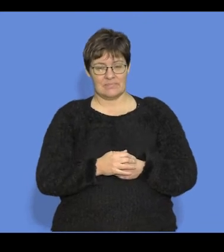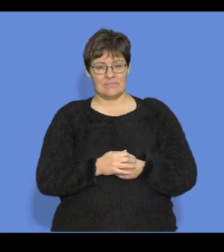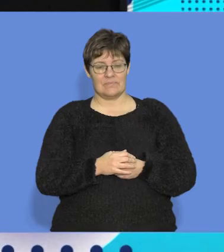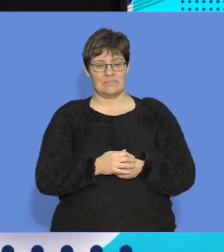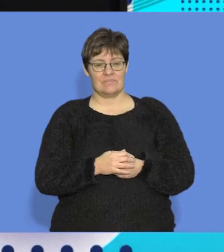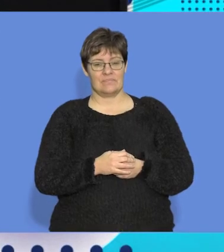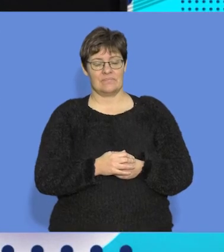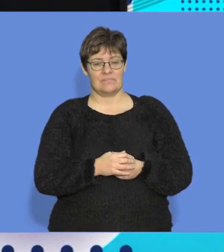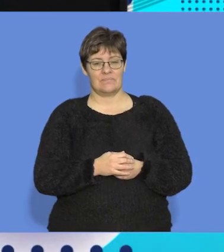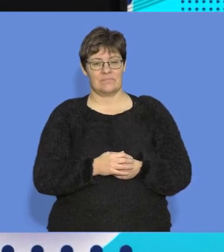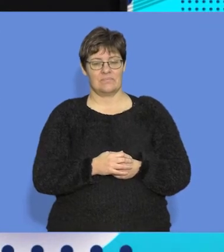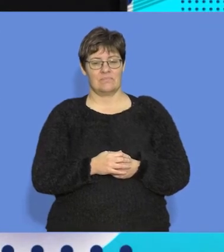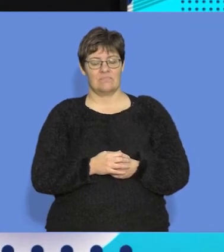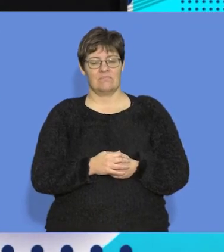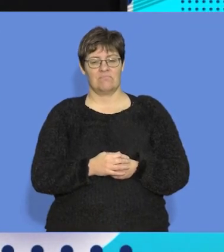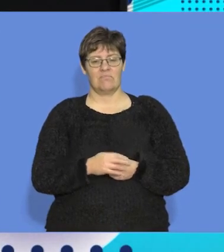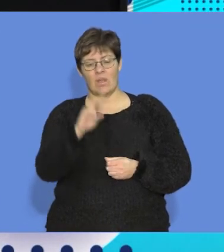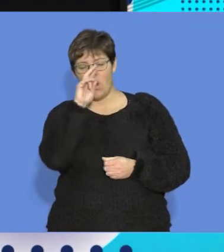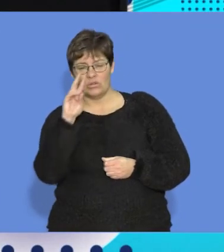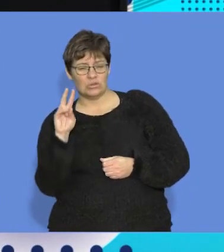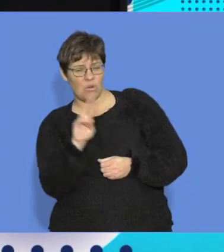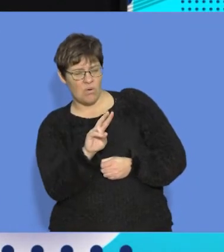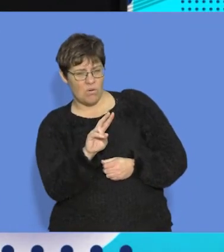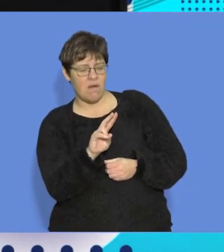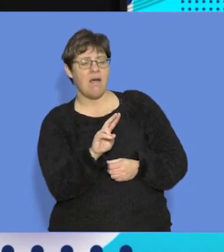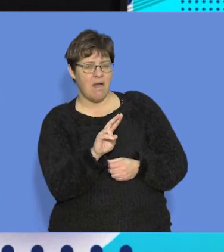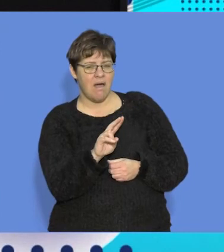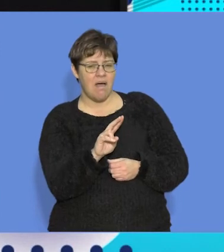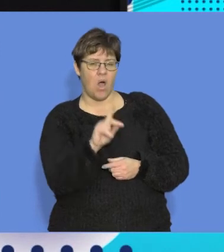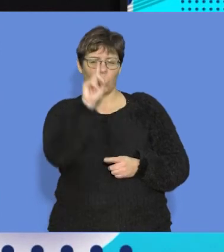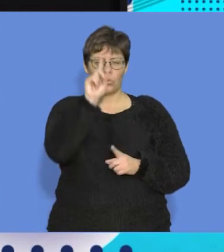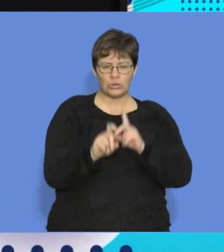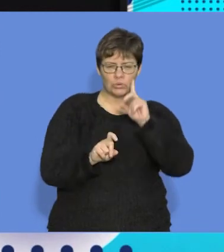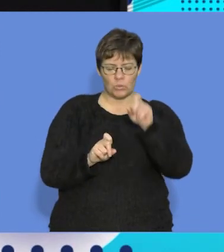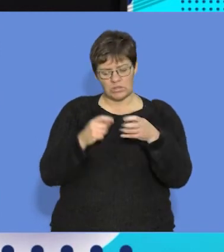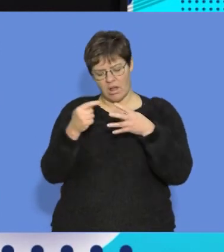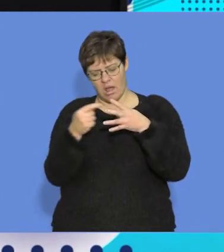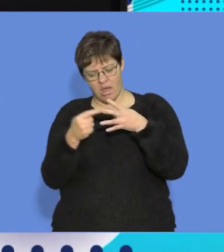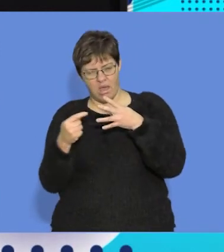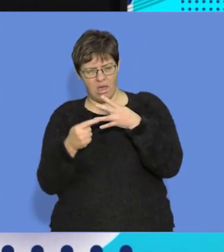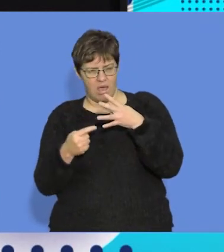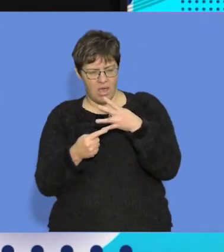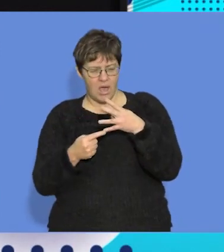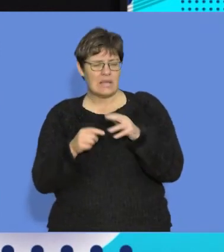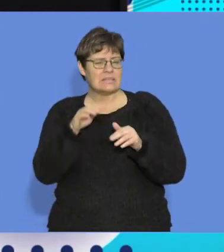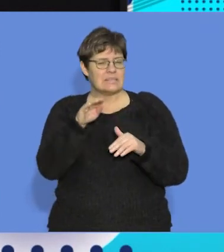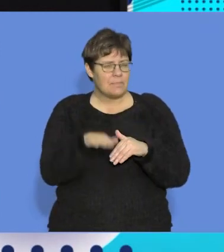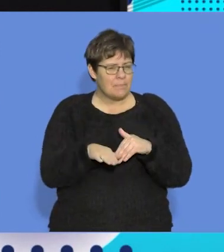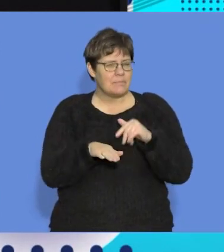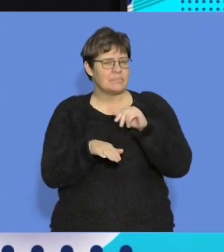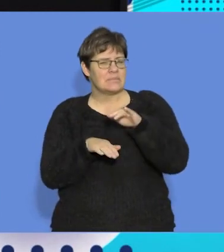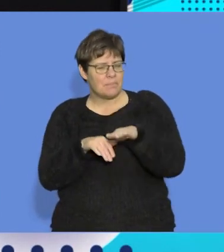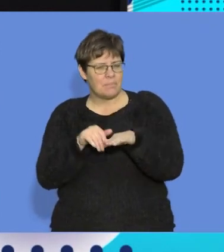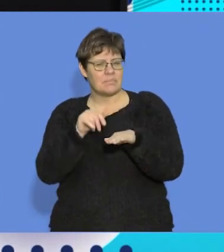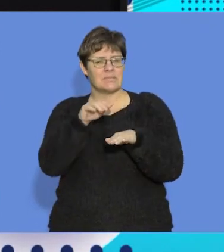Now, you will have noticed that as we've been going through the questions, gradually a little bit